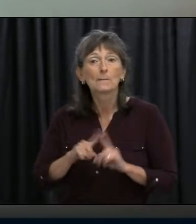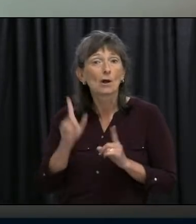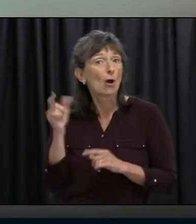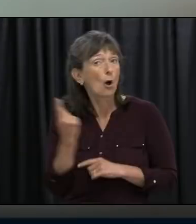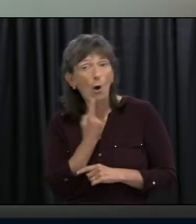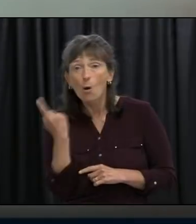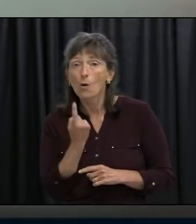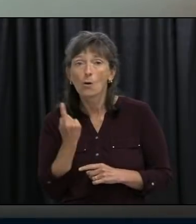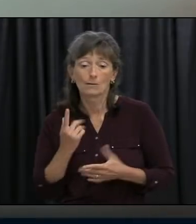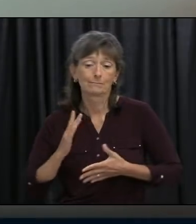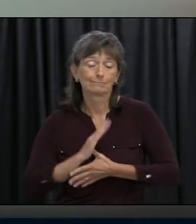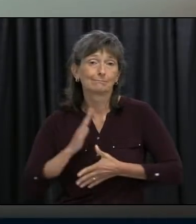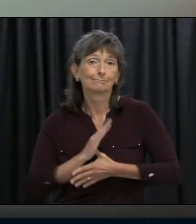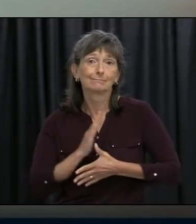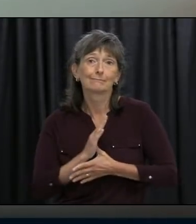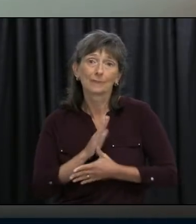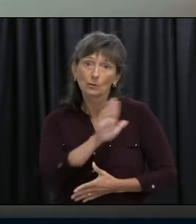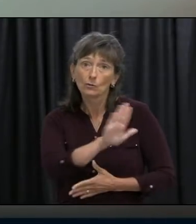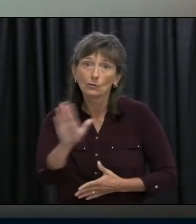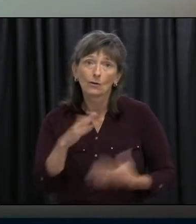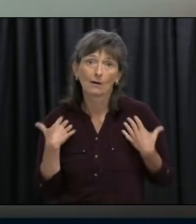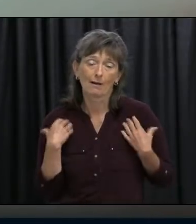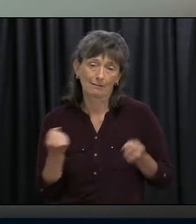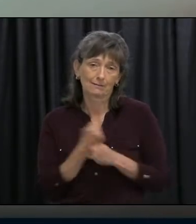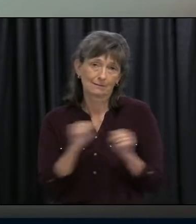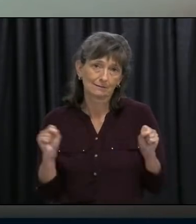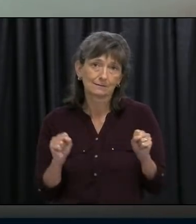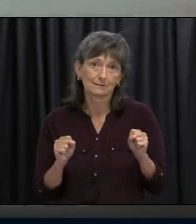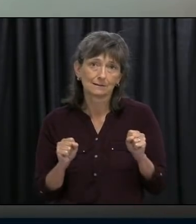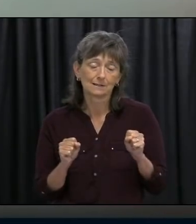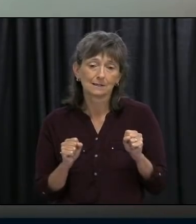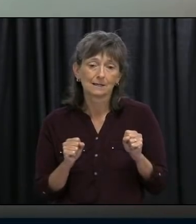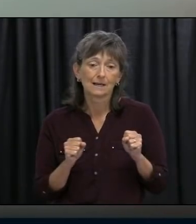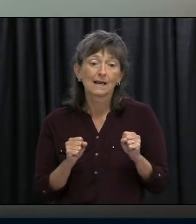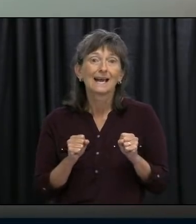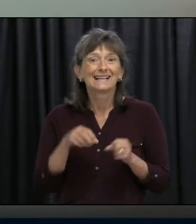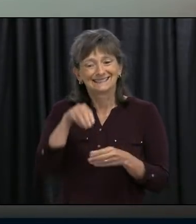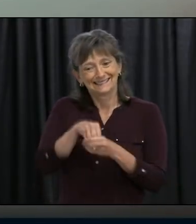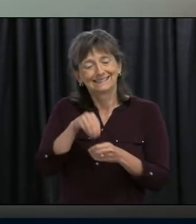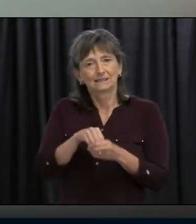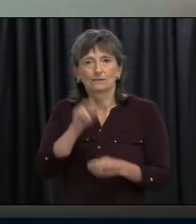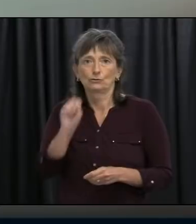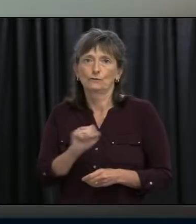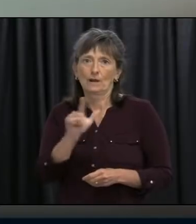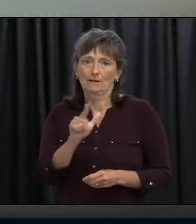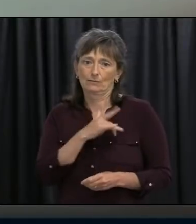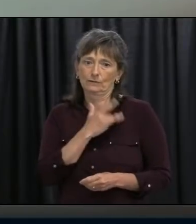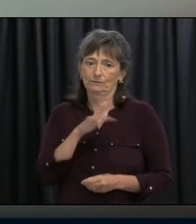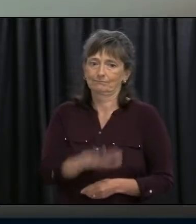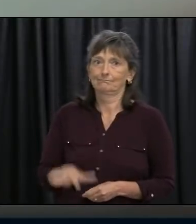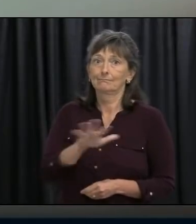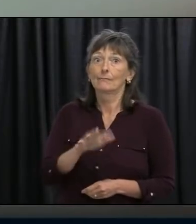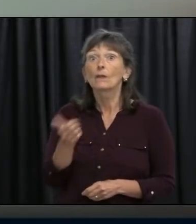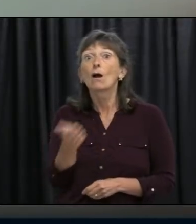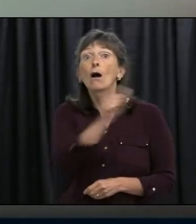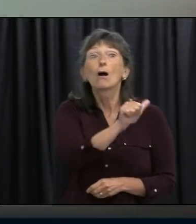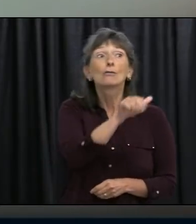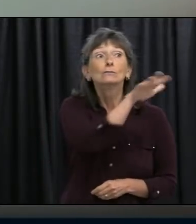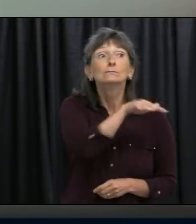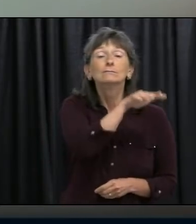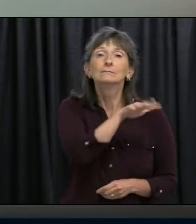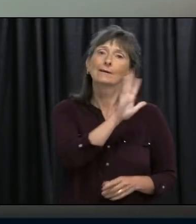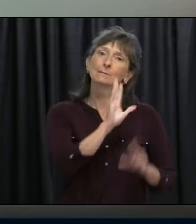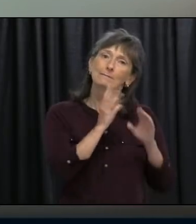safety of the population at the forefront and in our own provincial context. Other jurisdictions will have to do the